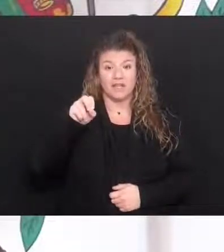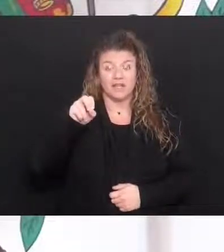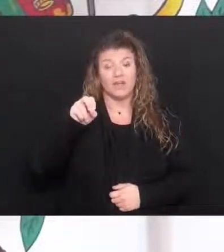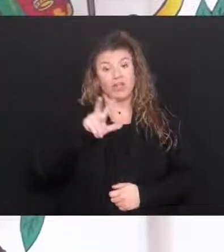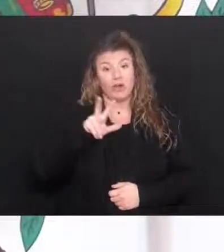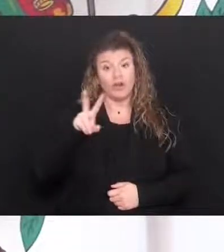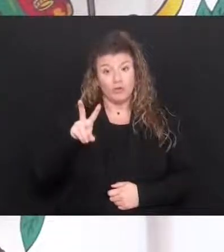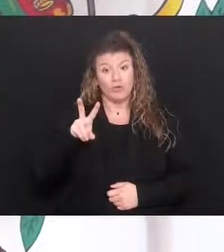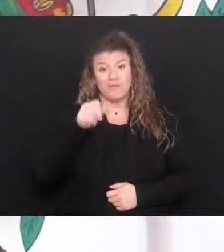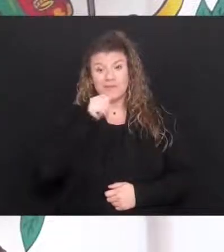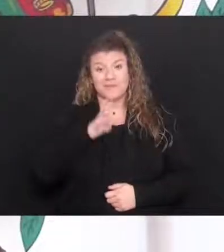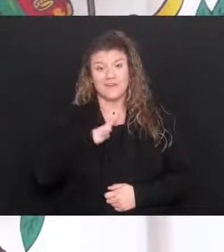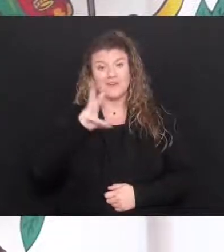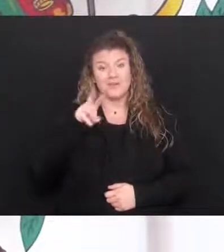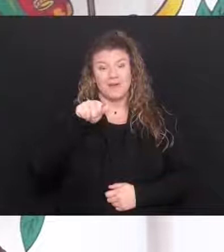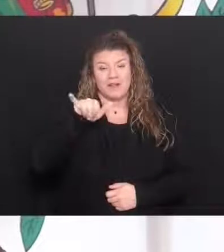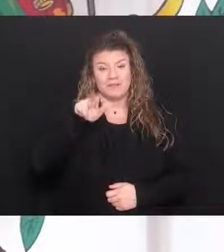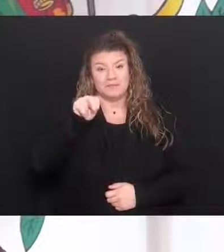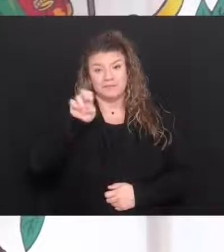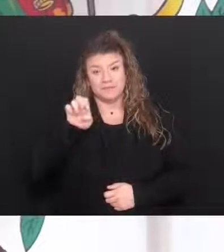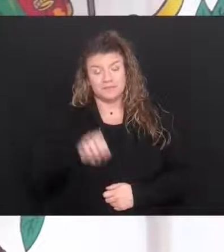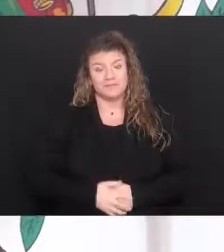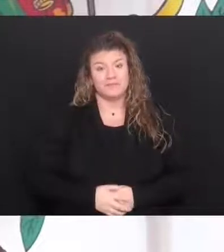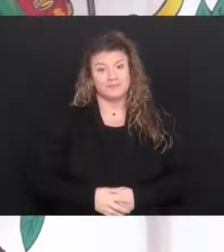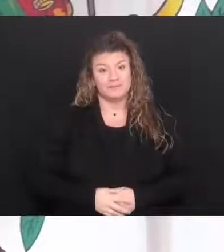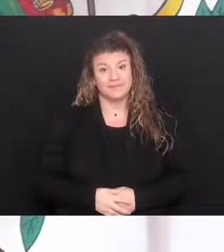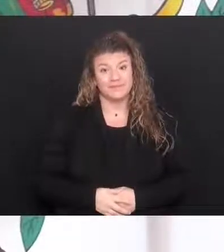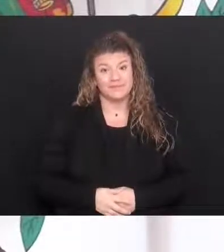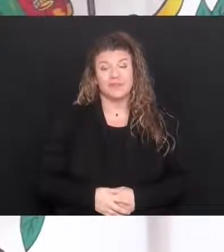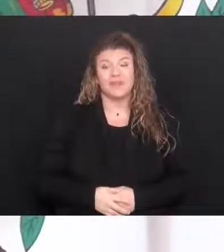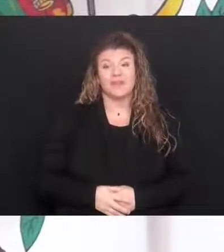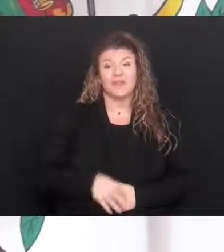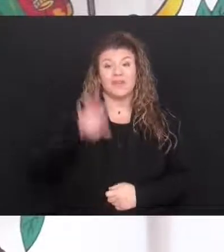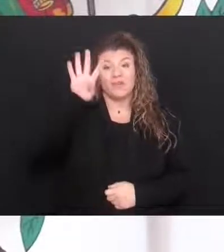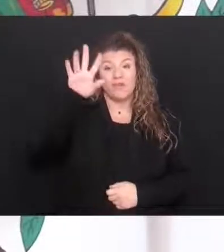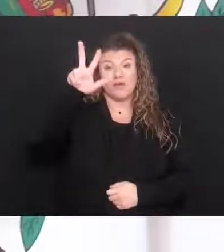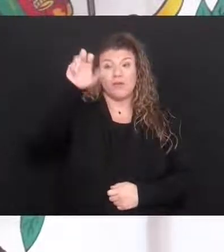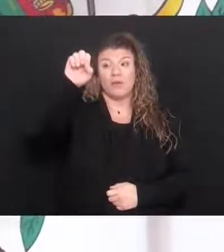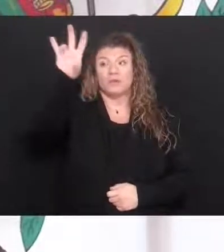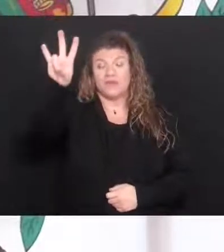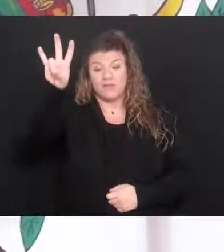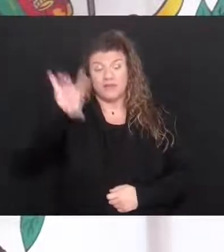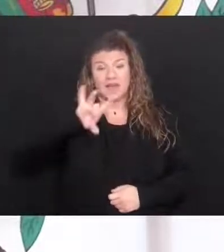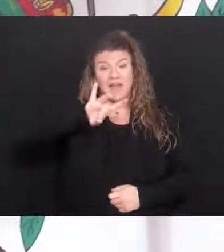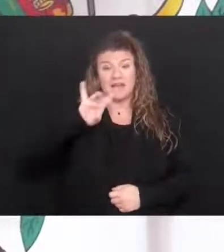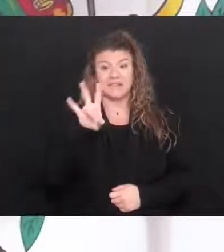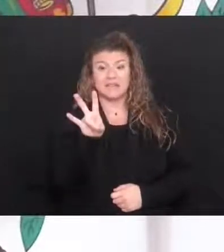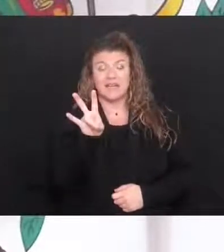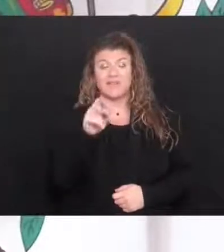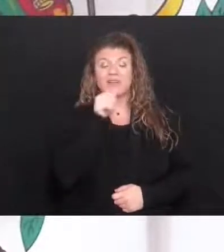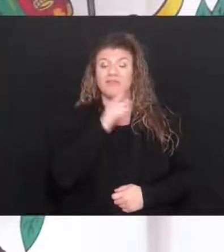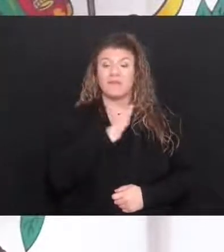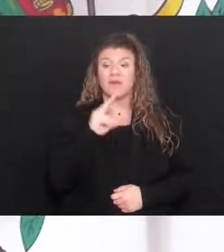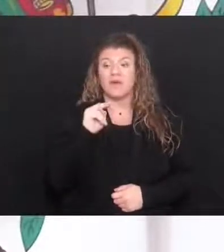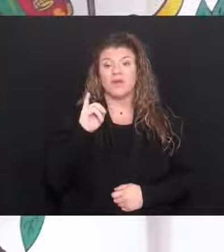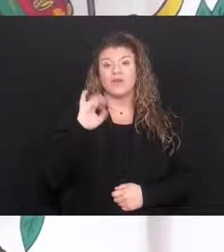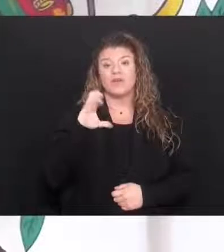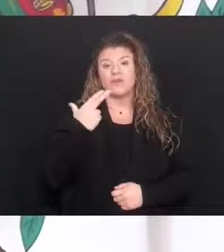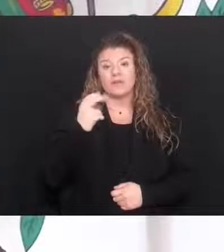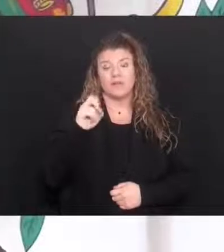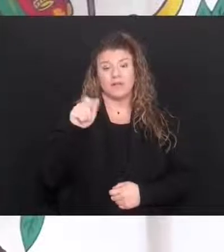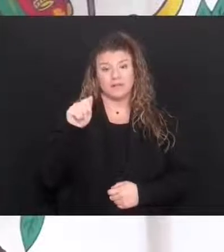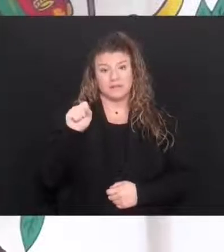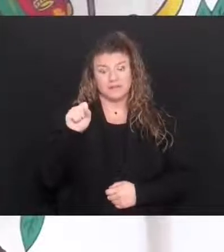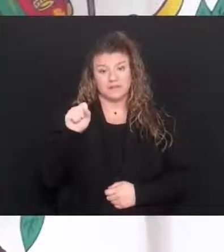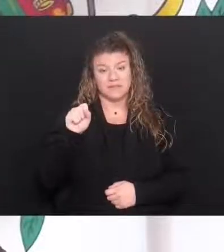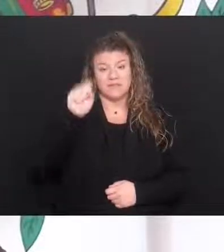32-year-old female from Wayne County. The 4,307th death, an 87-year-old female from Nicholas County.